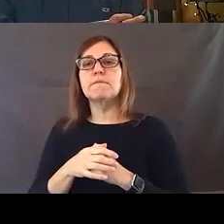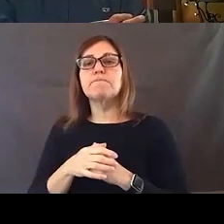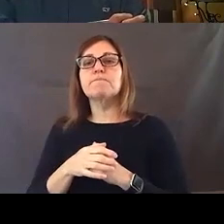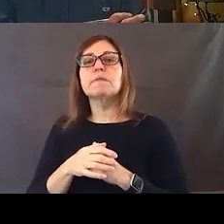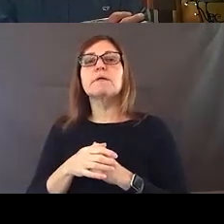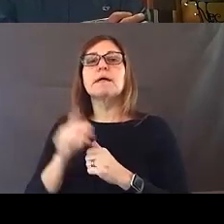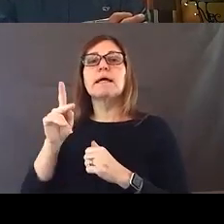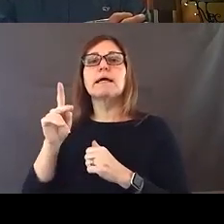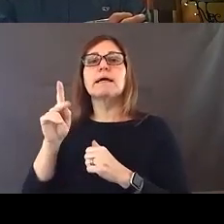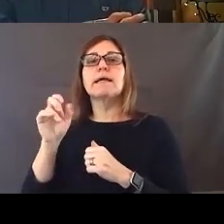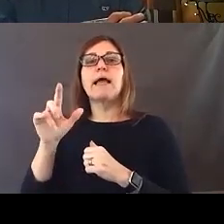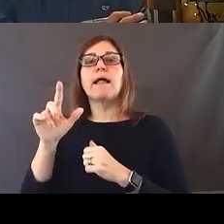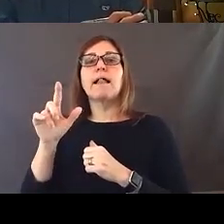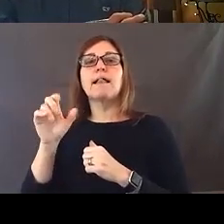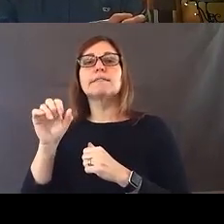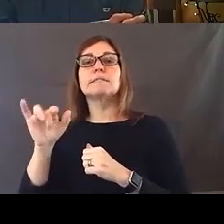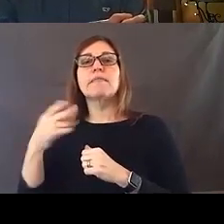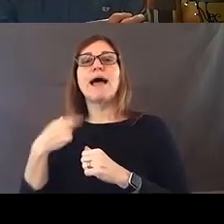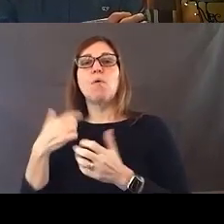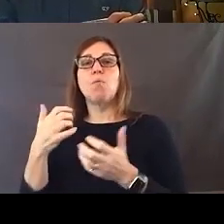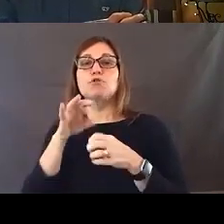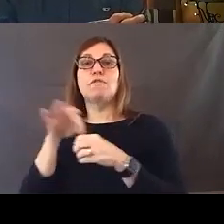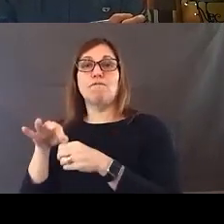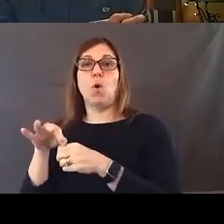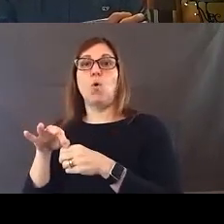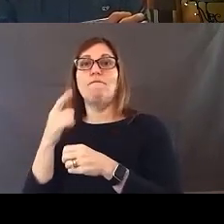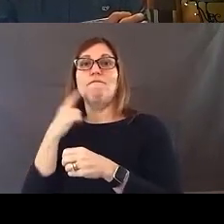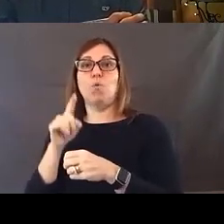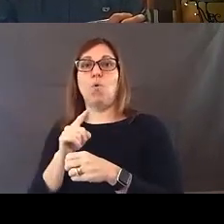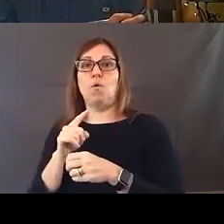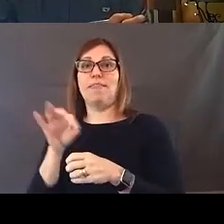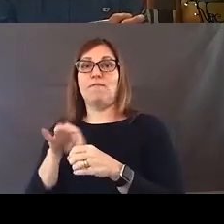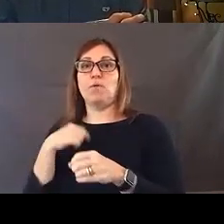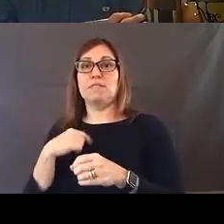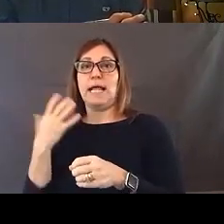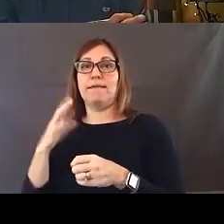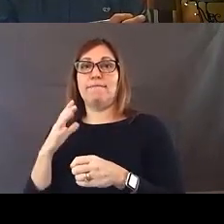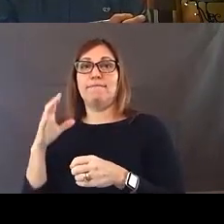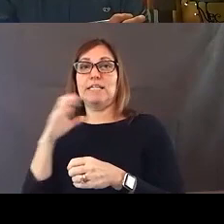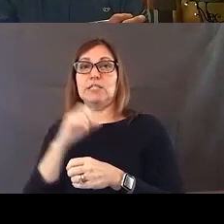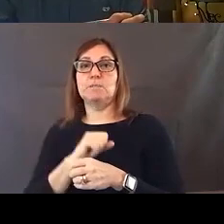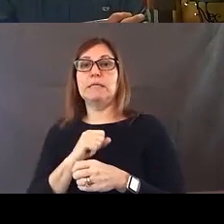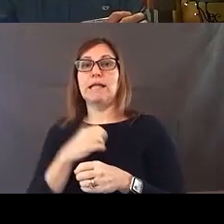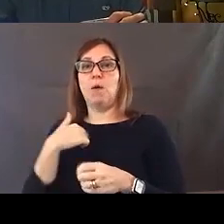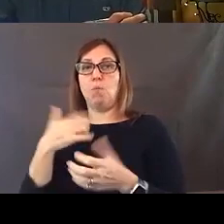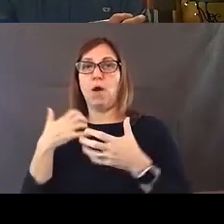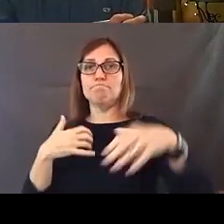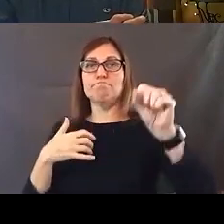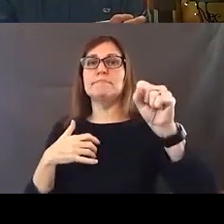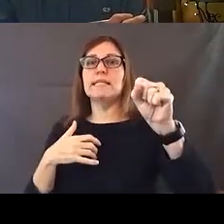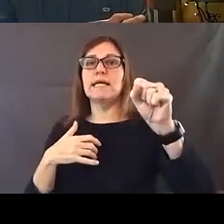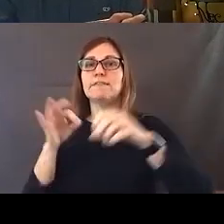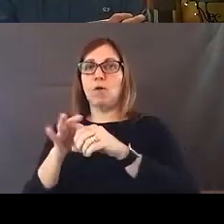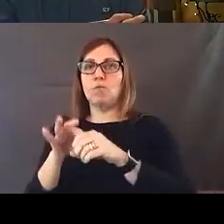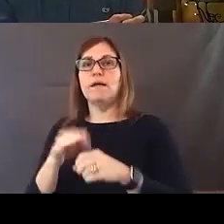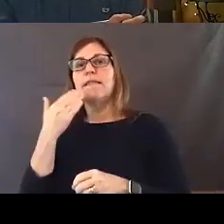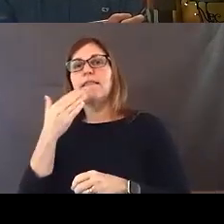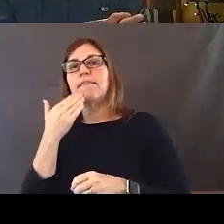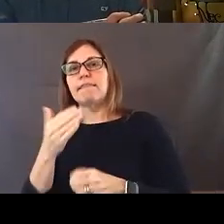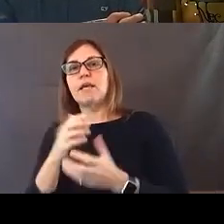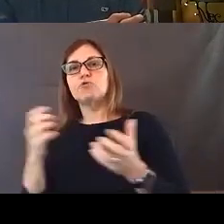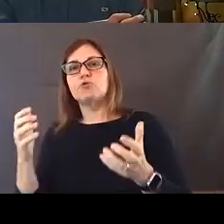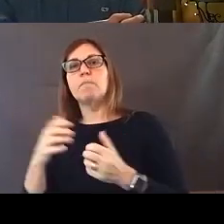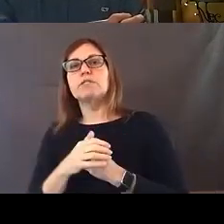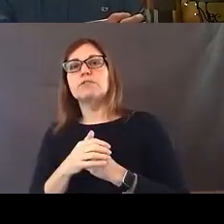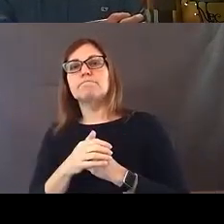for the votes I missed, and I vote. So noted. Thank you very much, Madam President. Thank you for chairing.